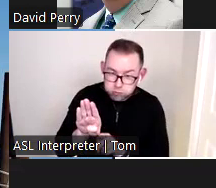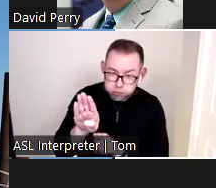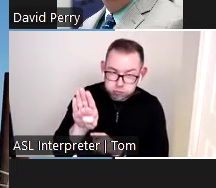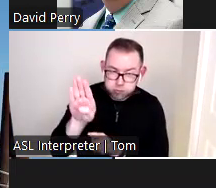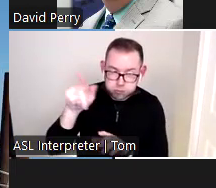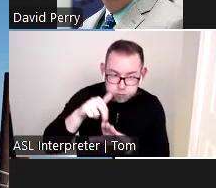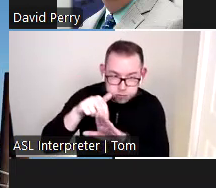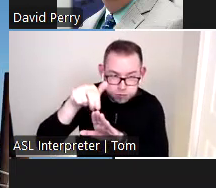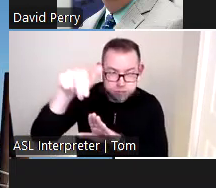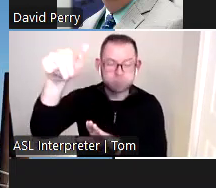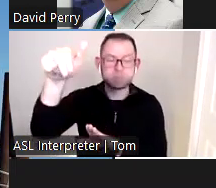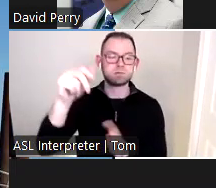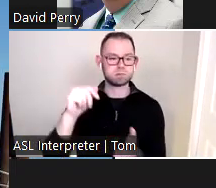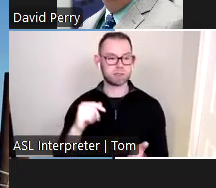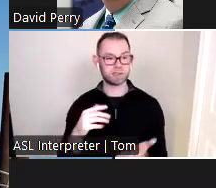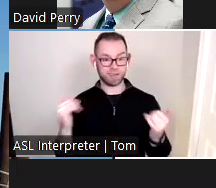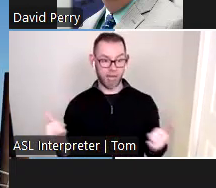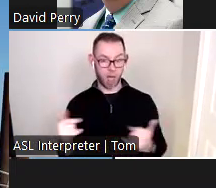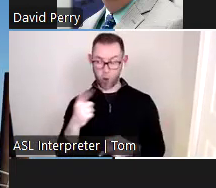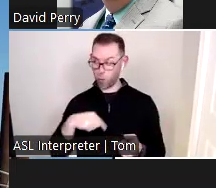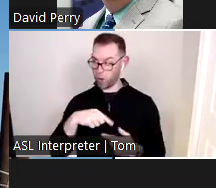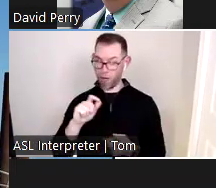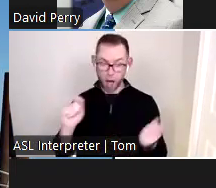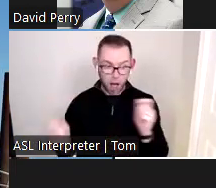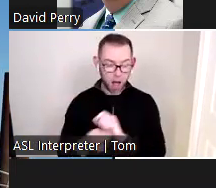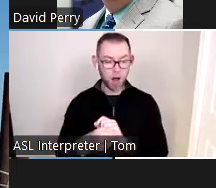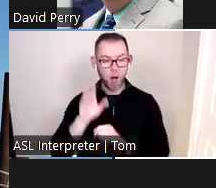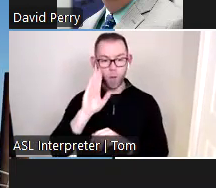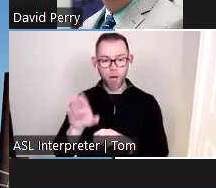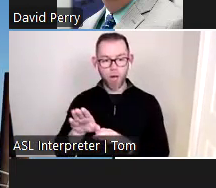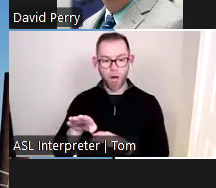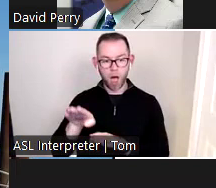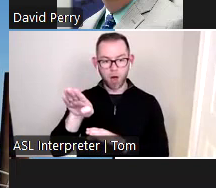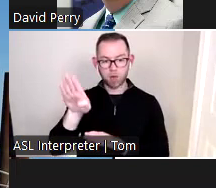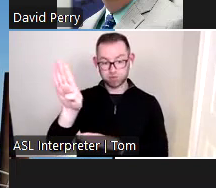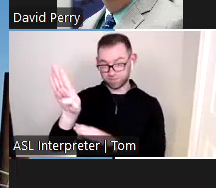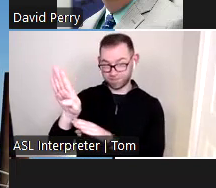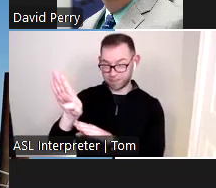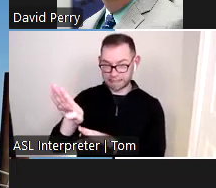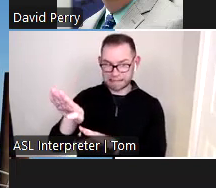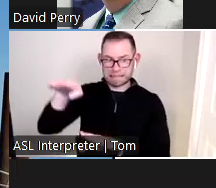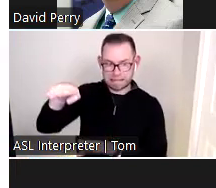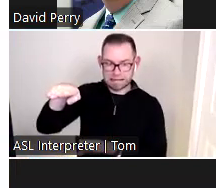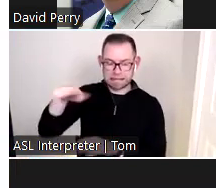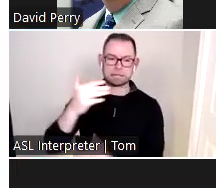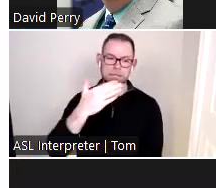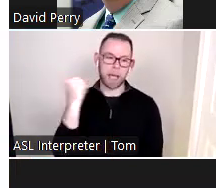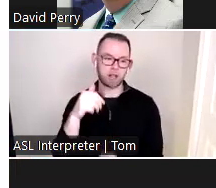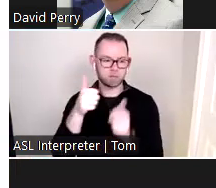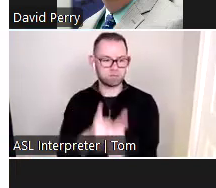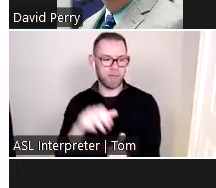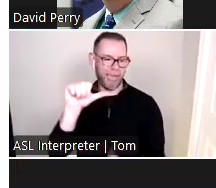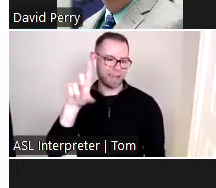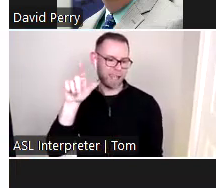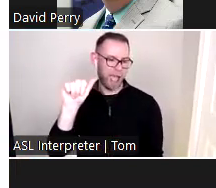will solve that accessibility challenge by having an ADA compliant ramp. Next slide, please.